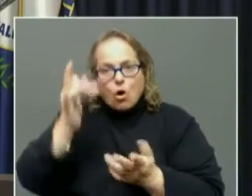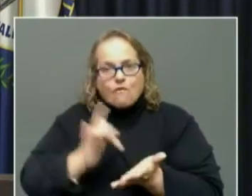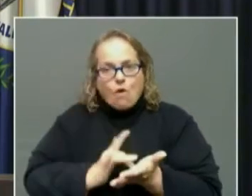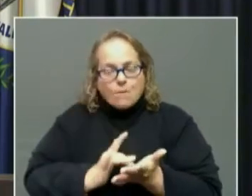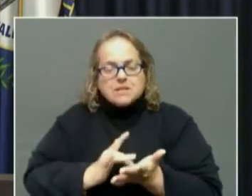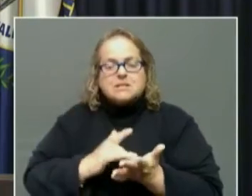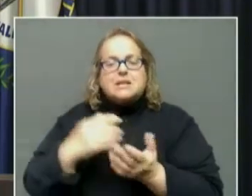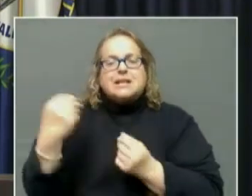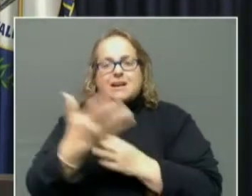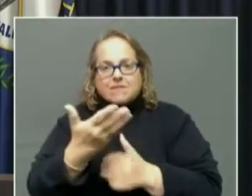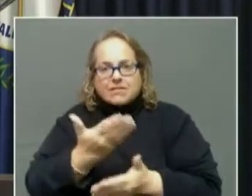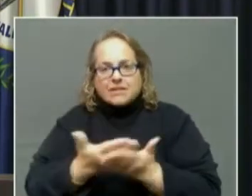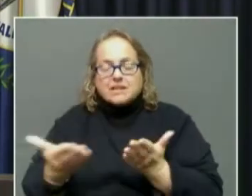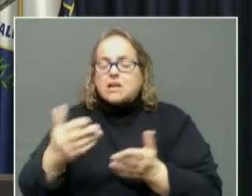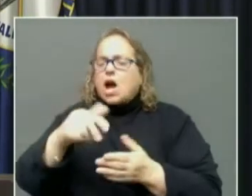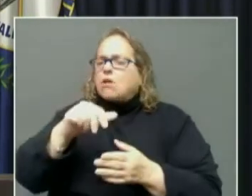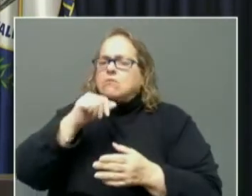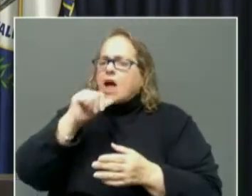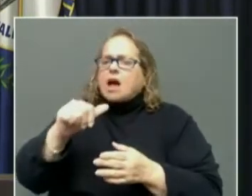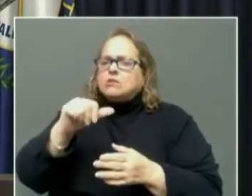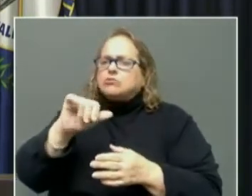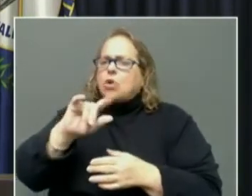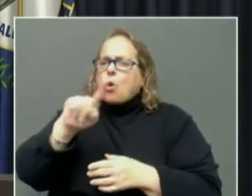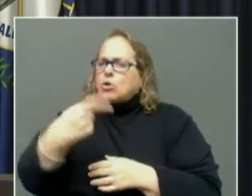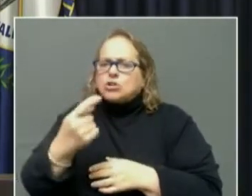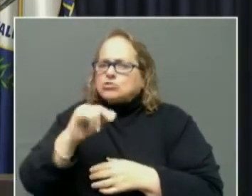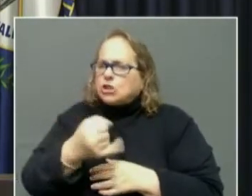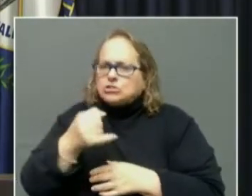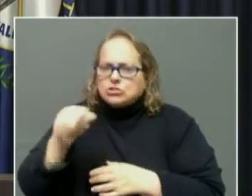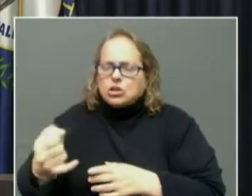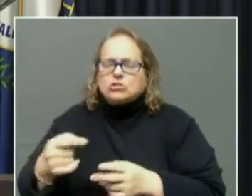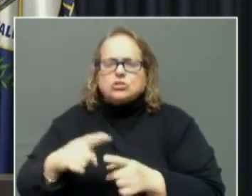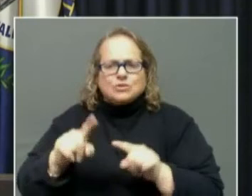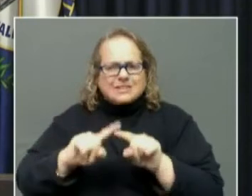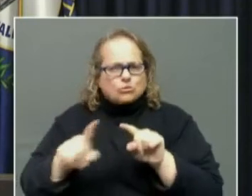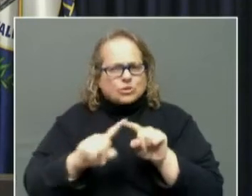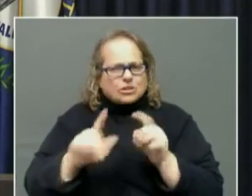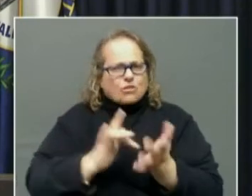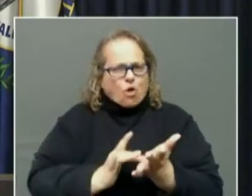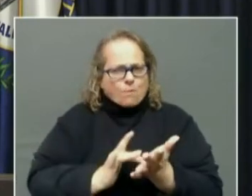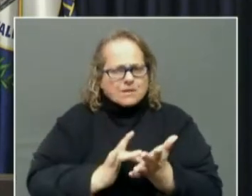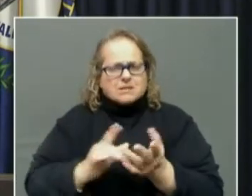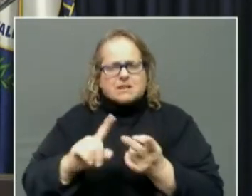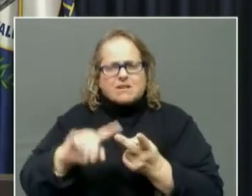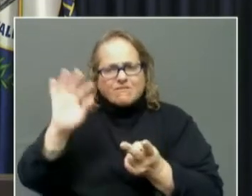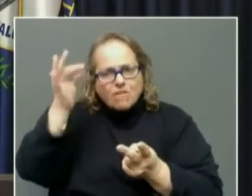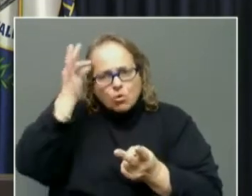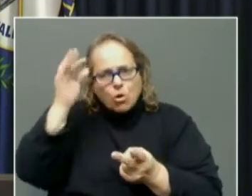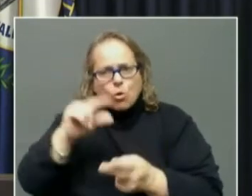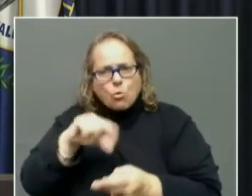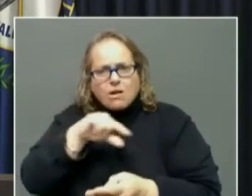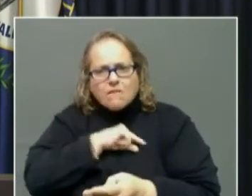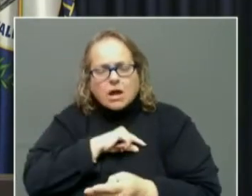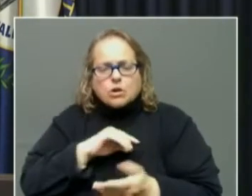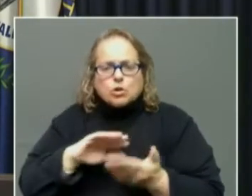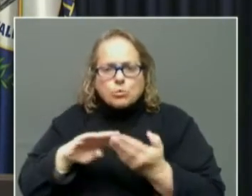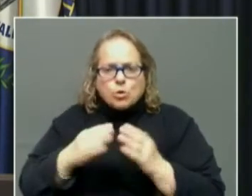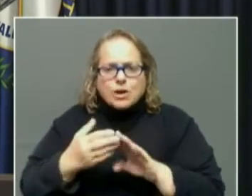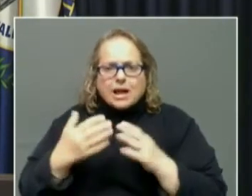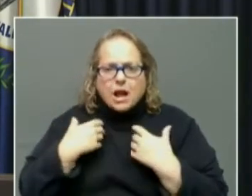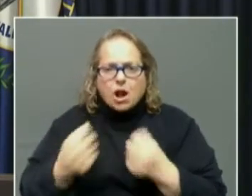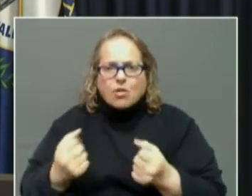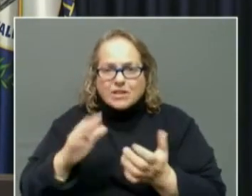Johnson to pharmacies everywhere as well, the federally qualified community health centers, that we now